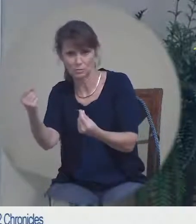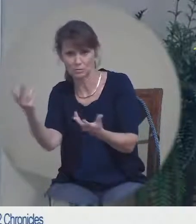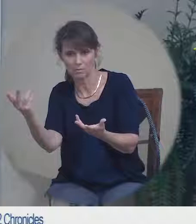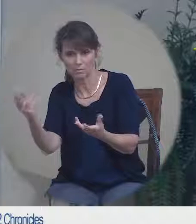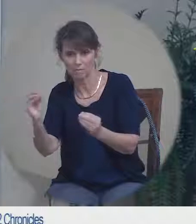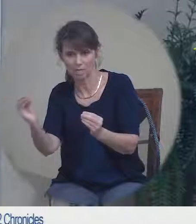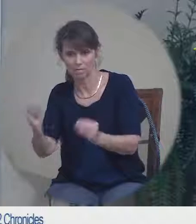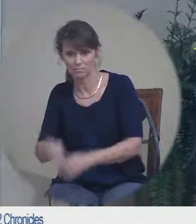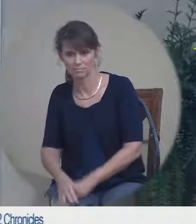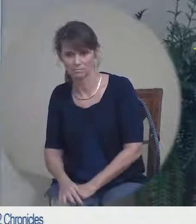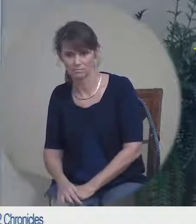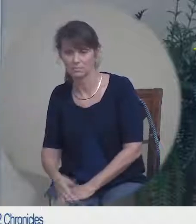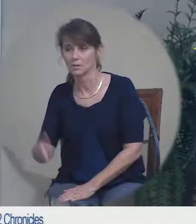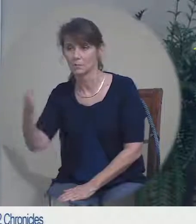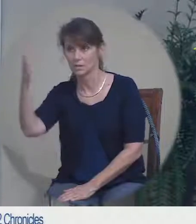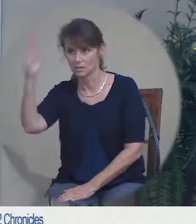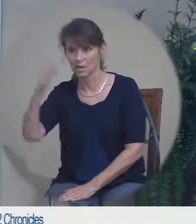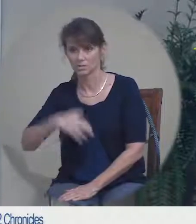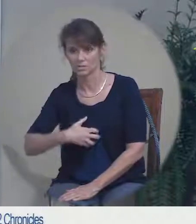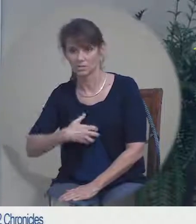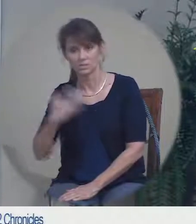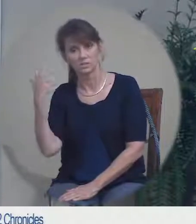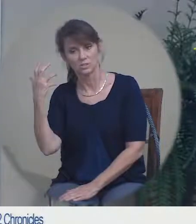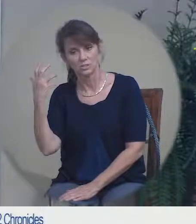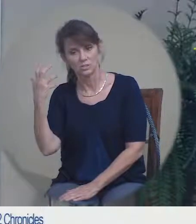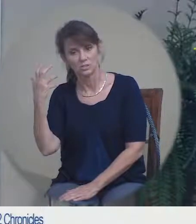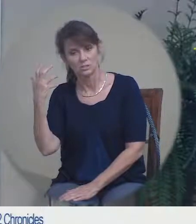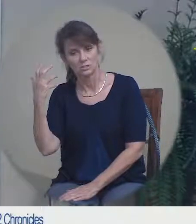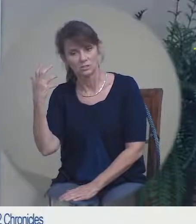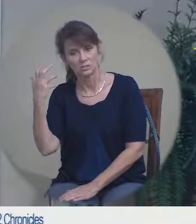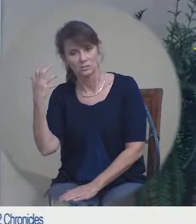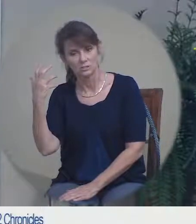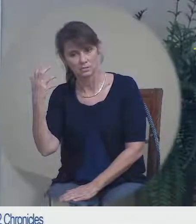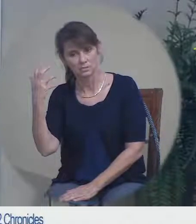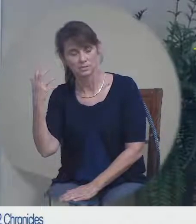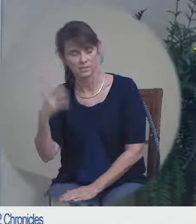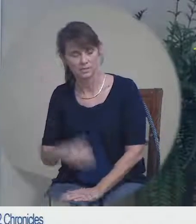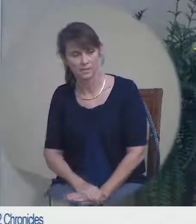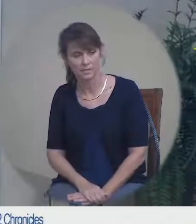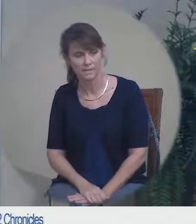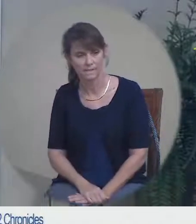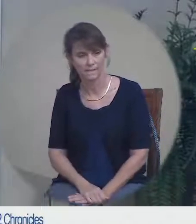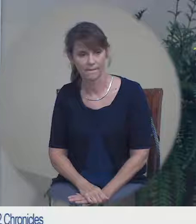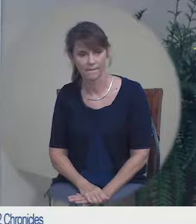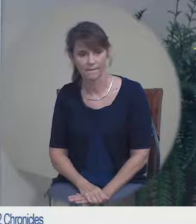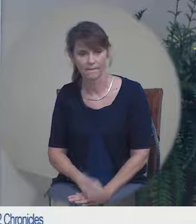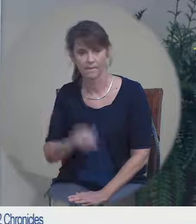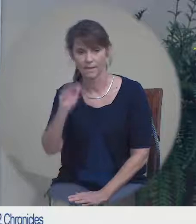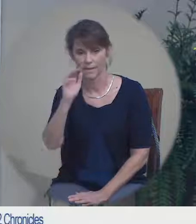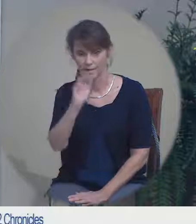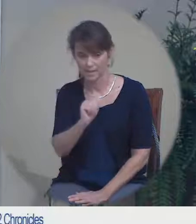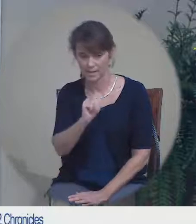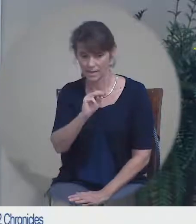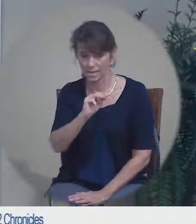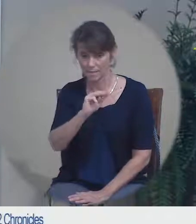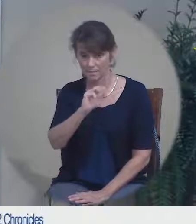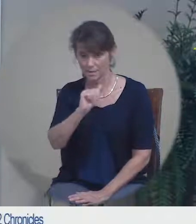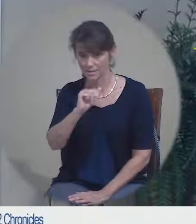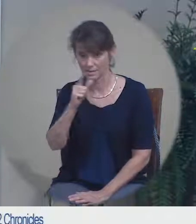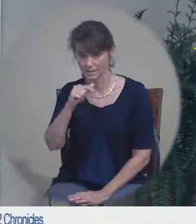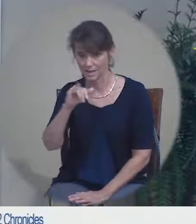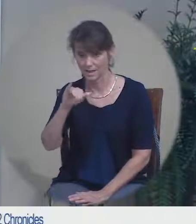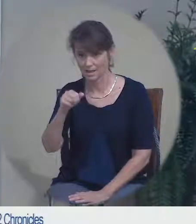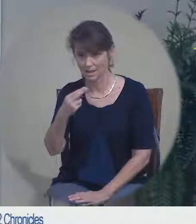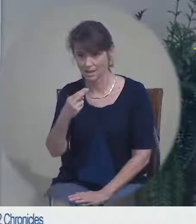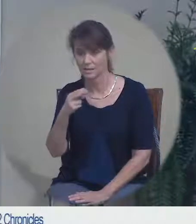anger burned and he spoke of his defeat. And what we have with Amaziah is he ends up with an ignoble